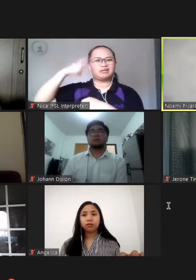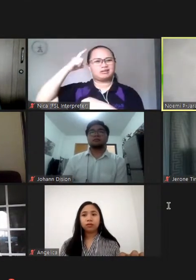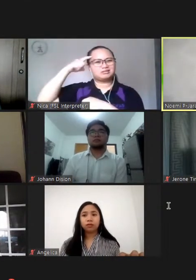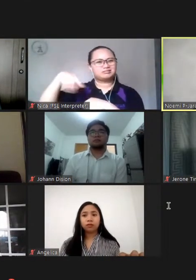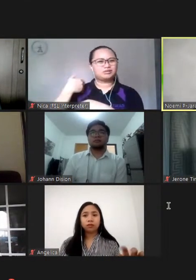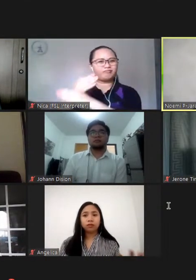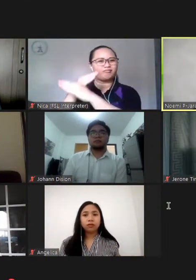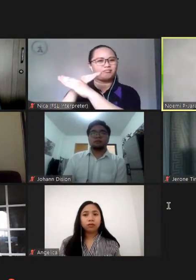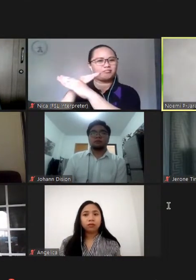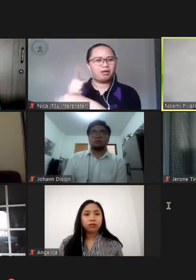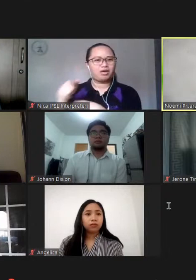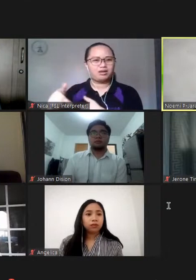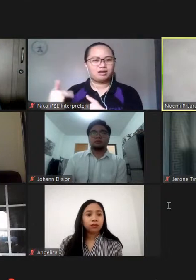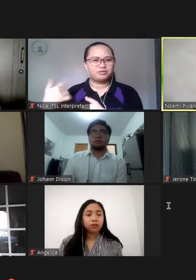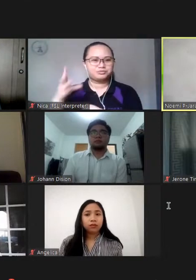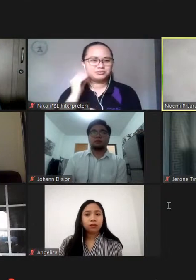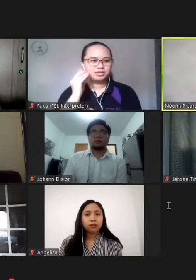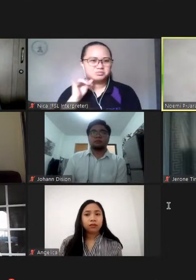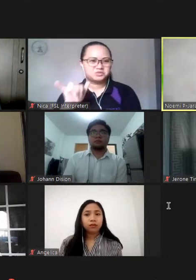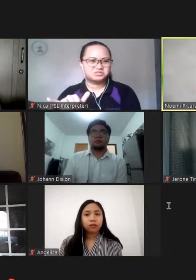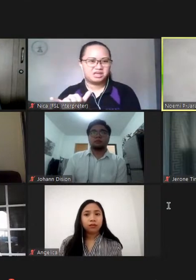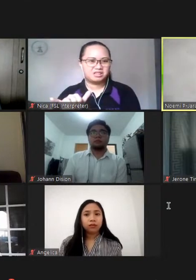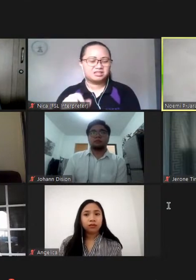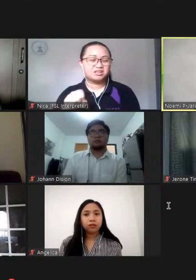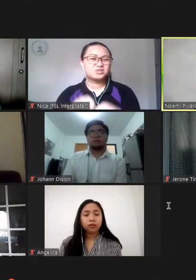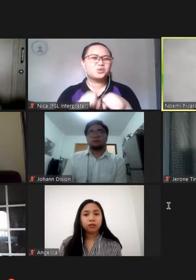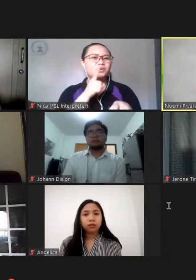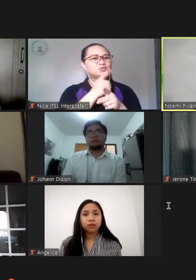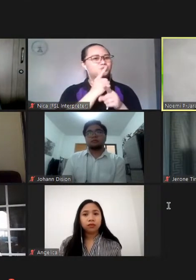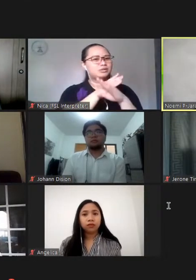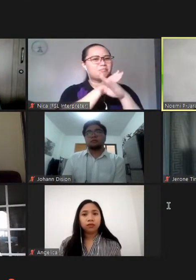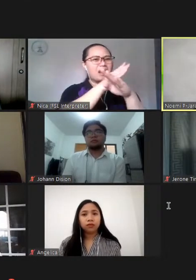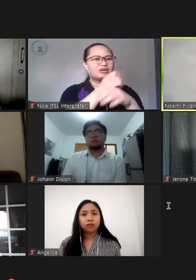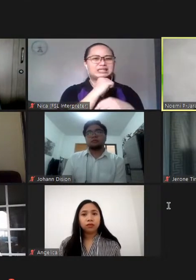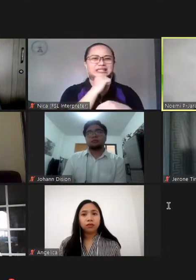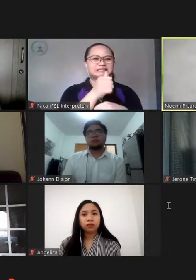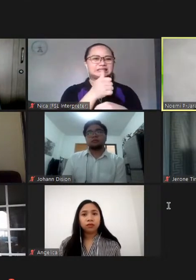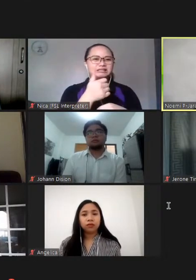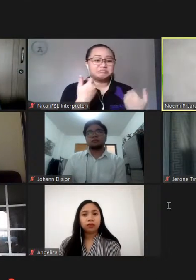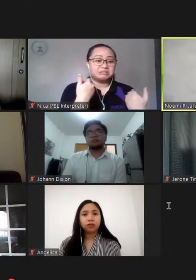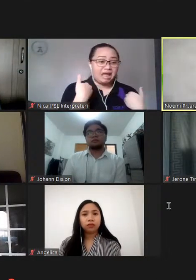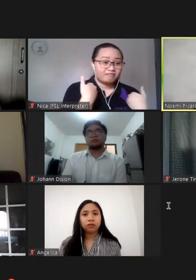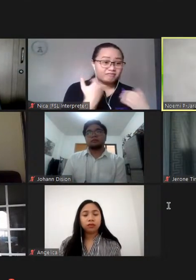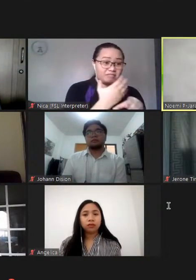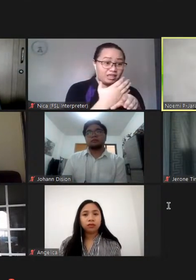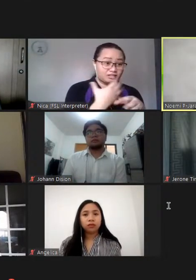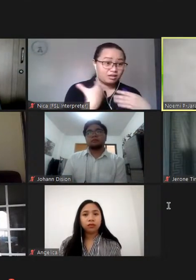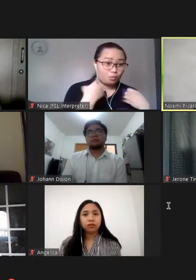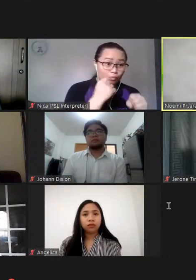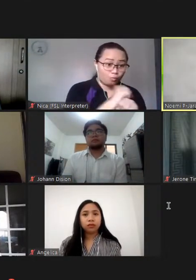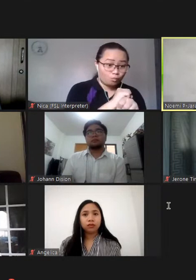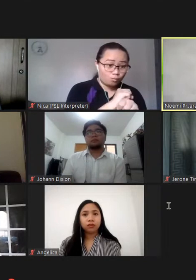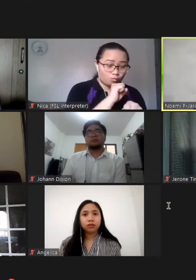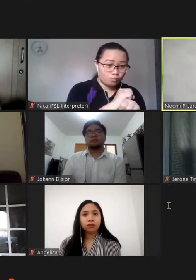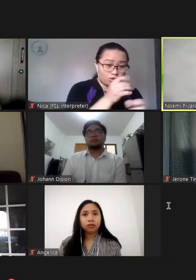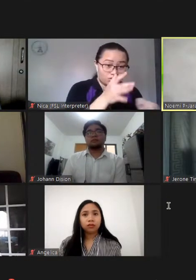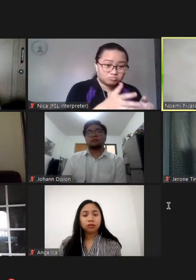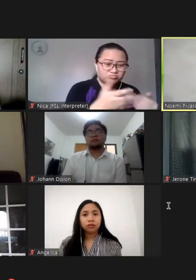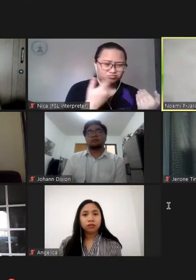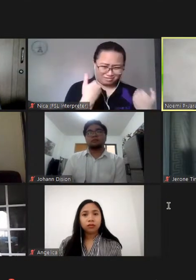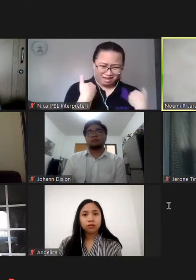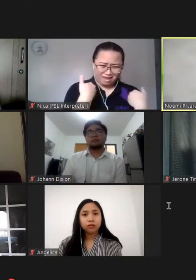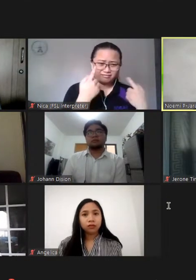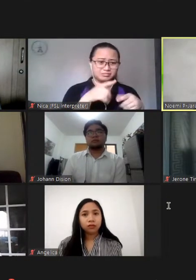access services ang problema. It's not presence absence. Kasi that's always what I get, the answer I